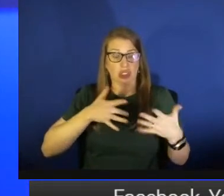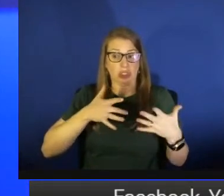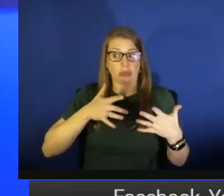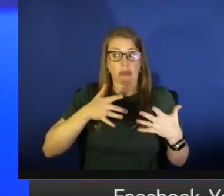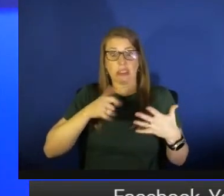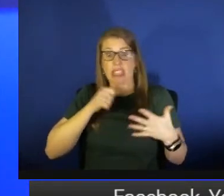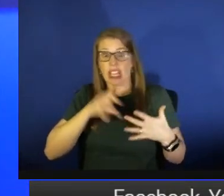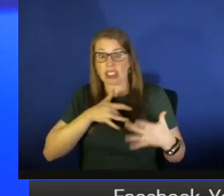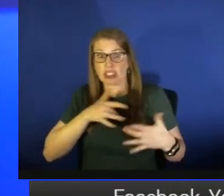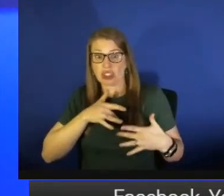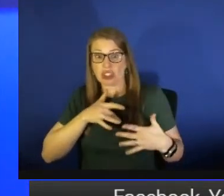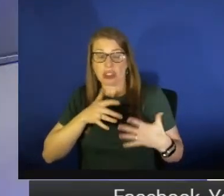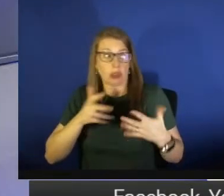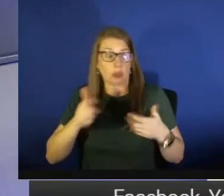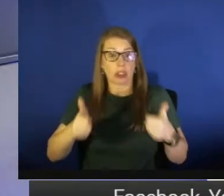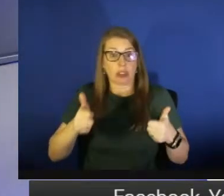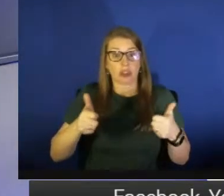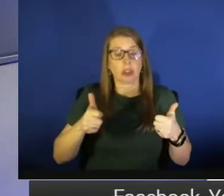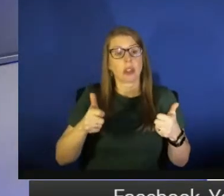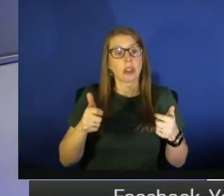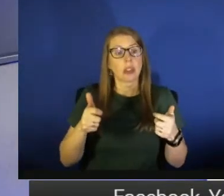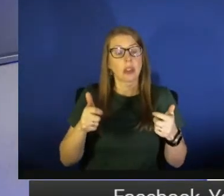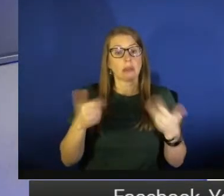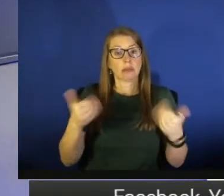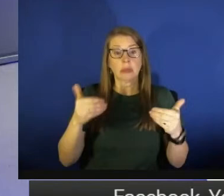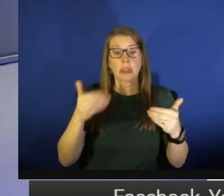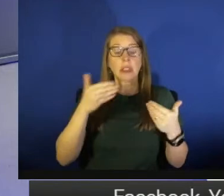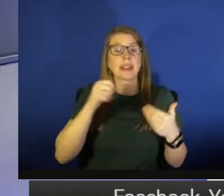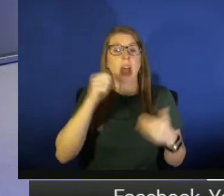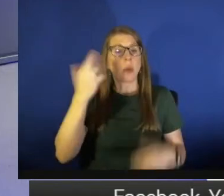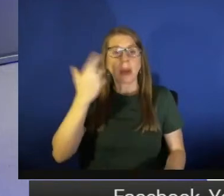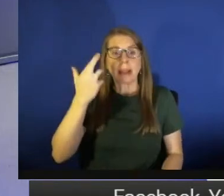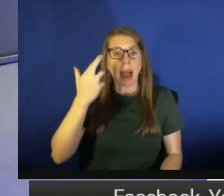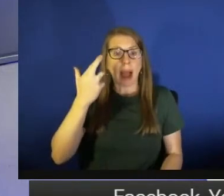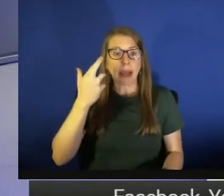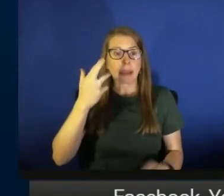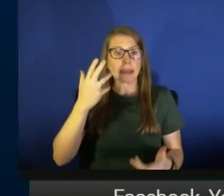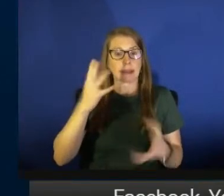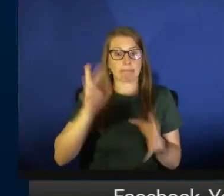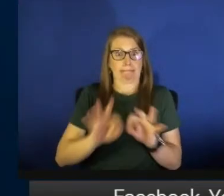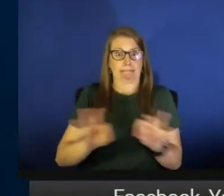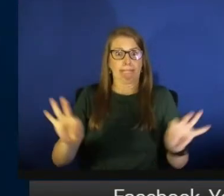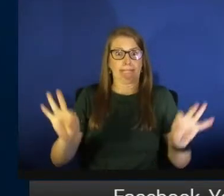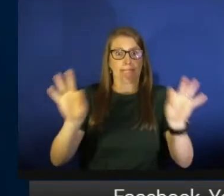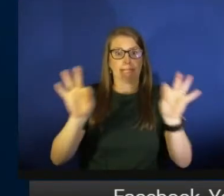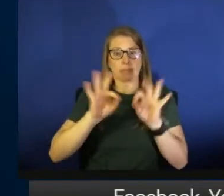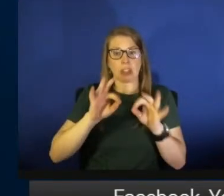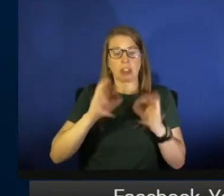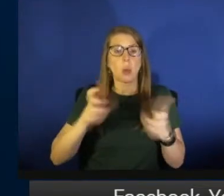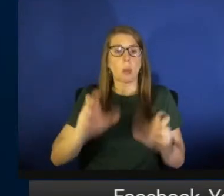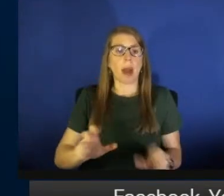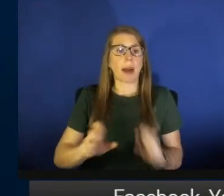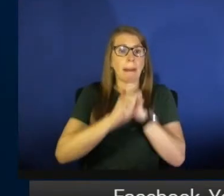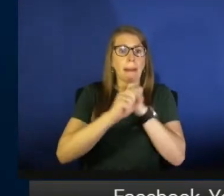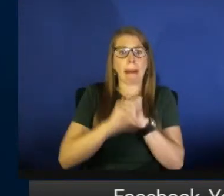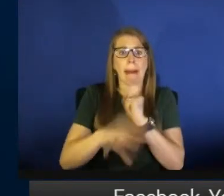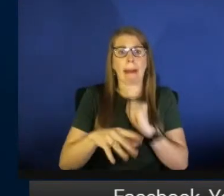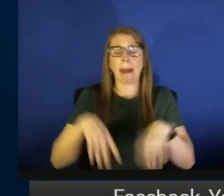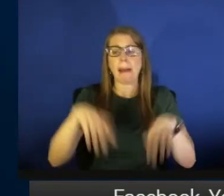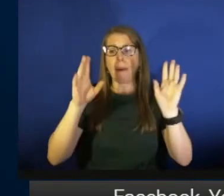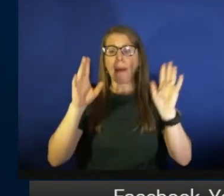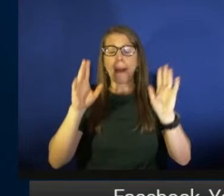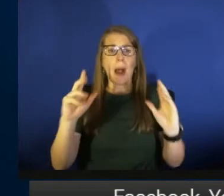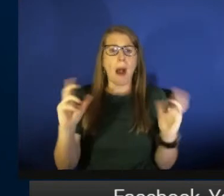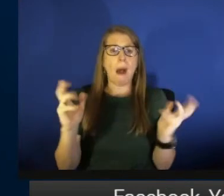didn't know how big of a deal it really was. And I think in the news, you don't want to oversell it that it's something bigger than it is. And so you're trying